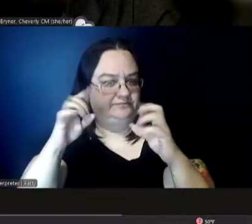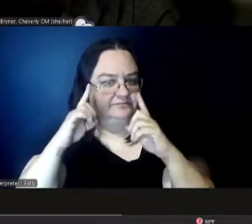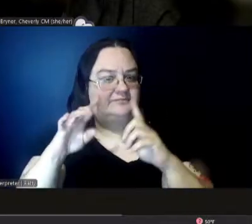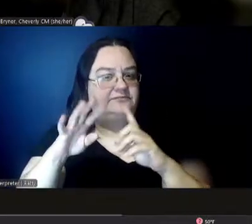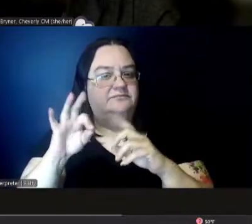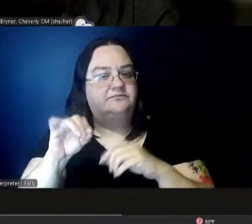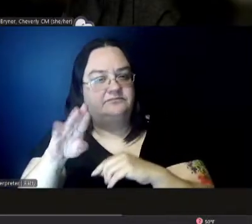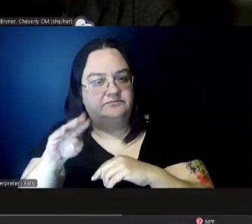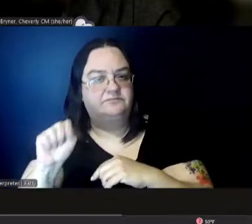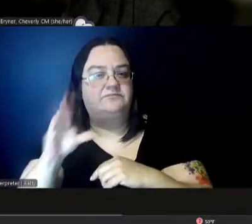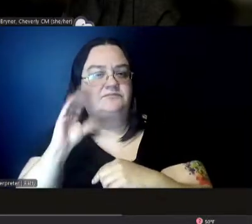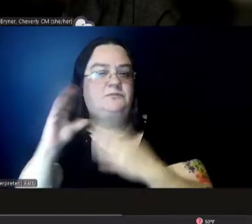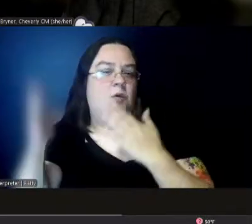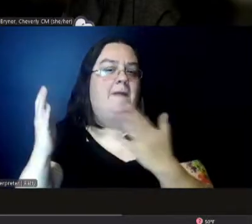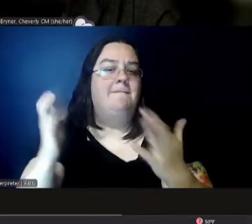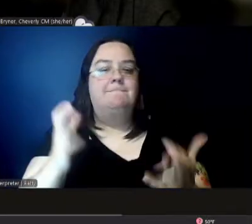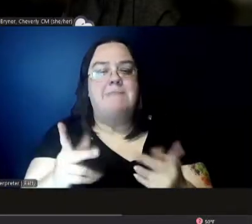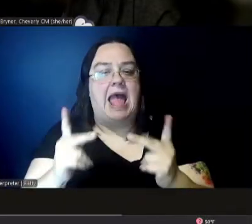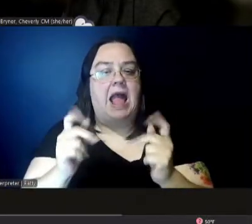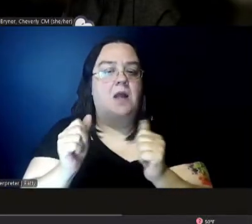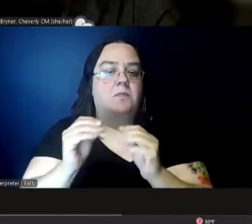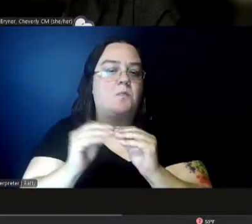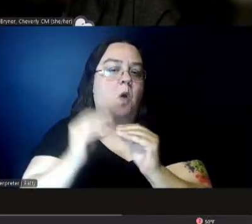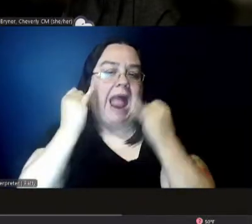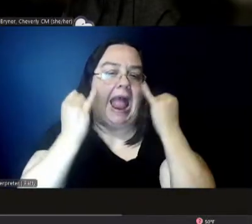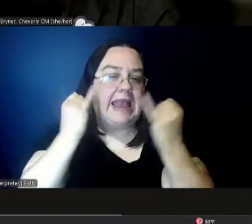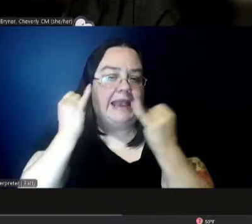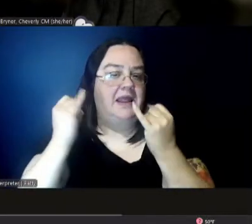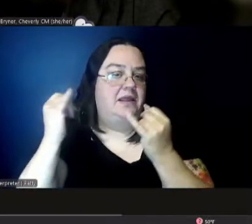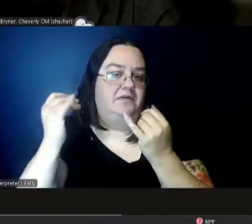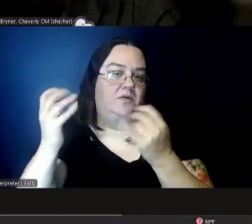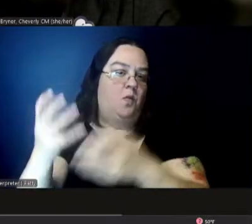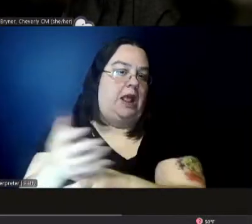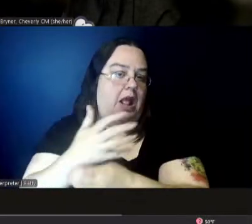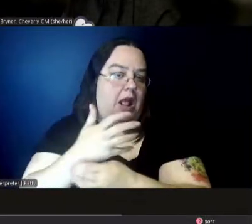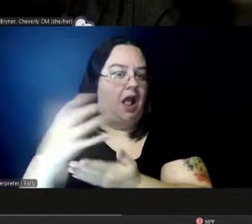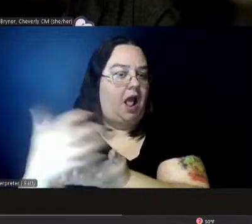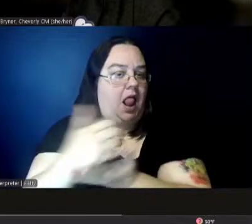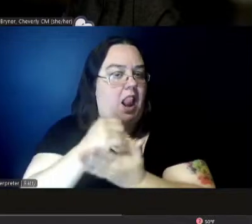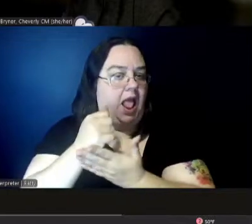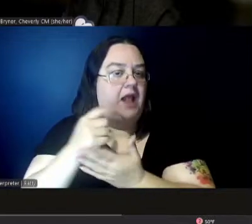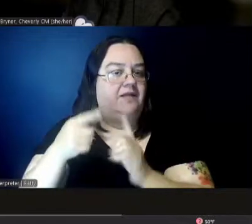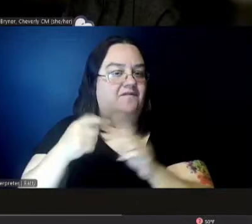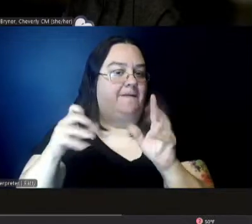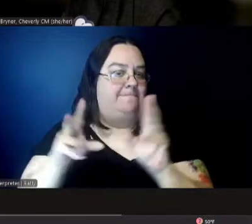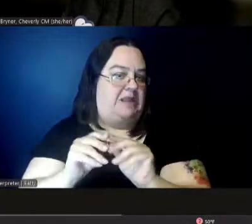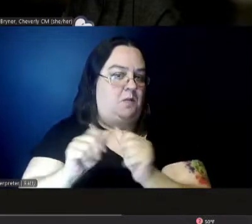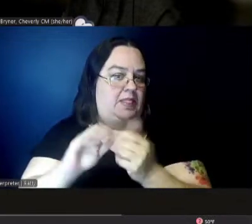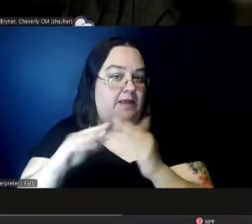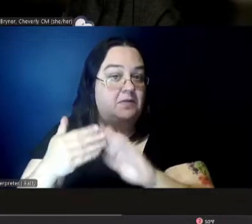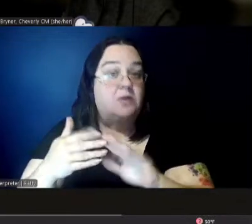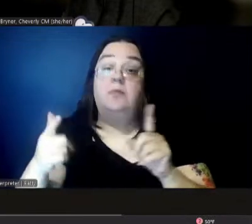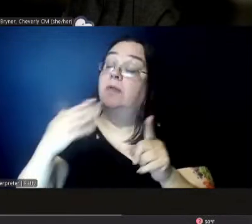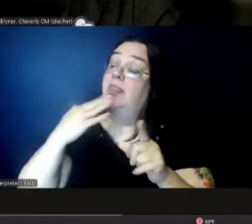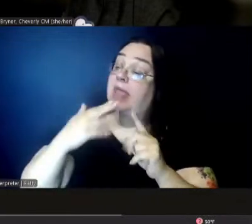with ideas that we get from the community. Thank you. Thank you, Ms. Moe. That's very helpful.